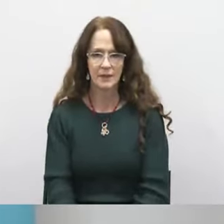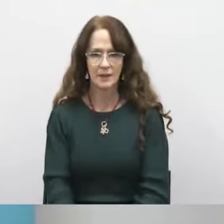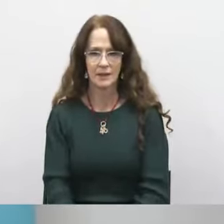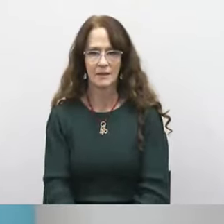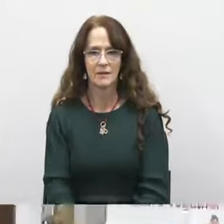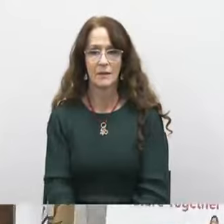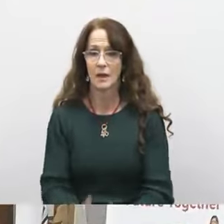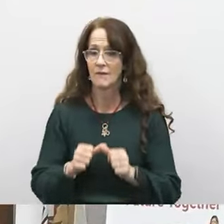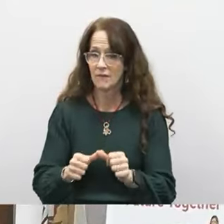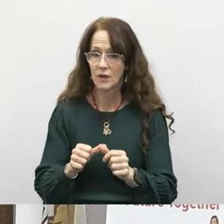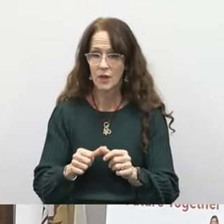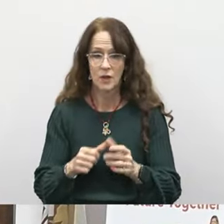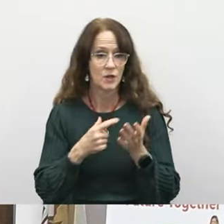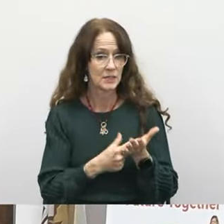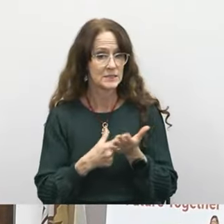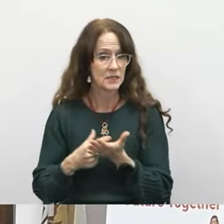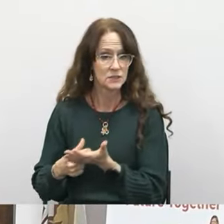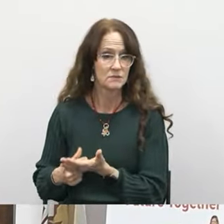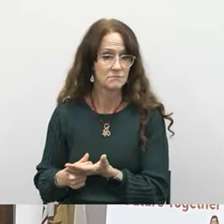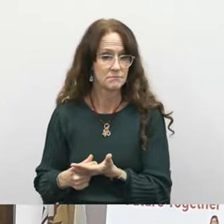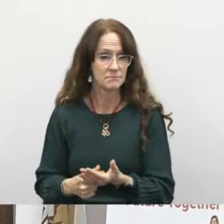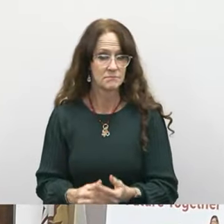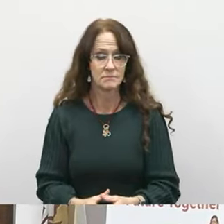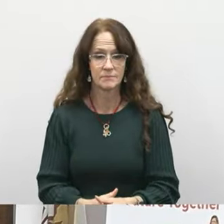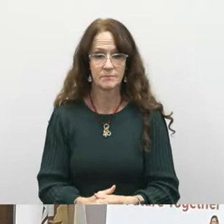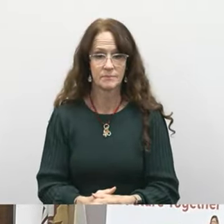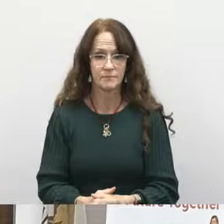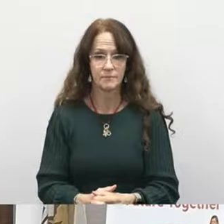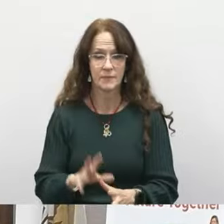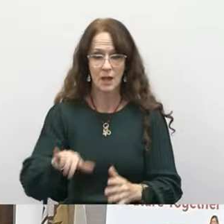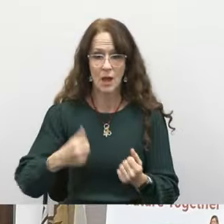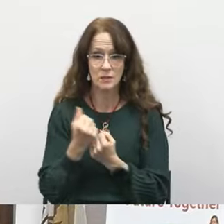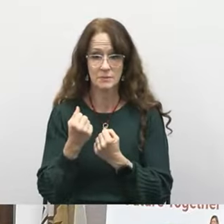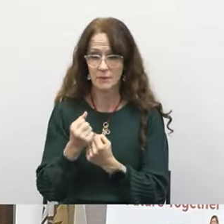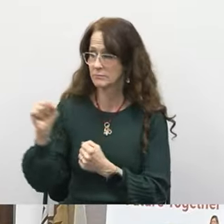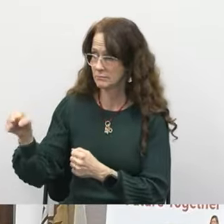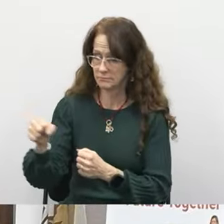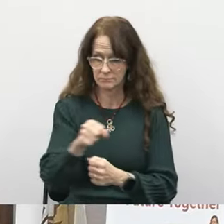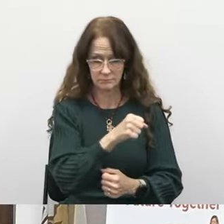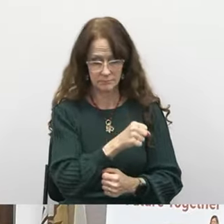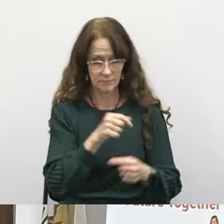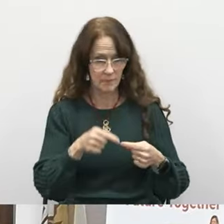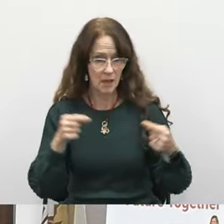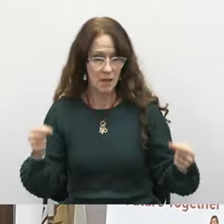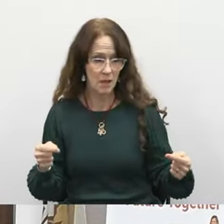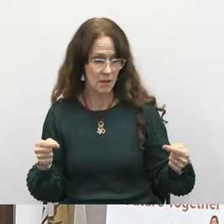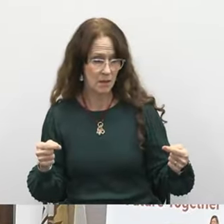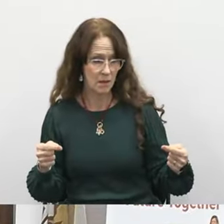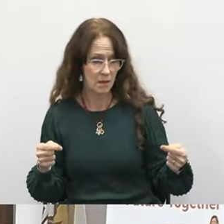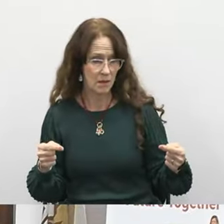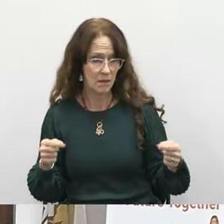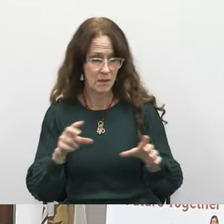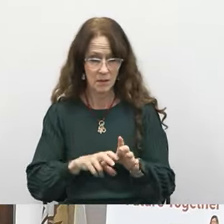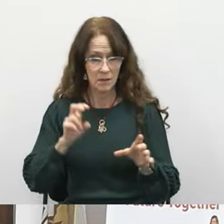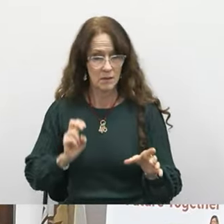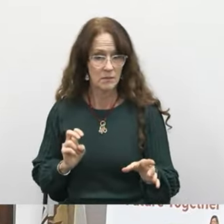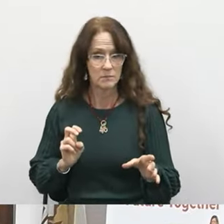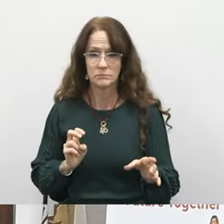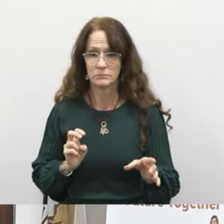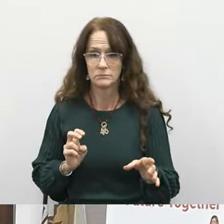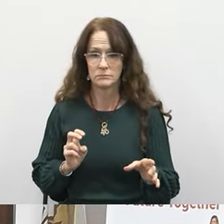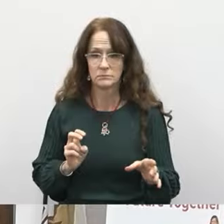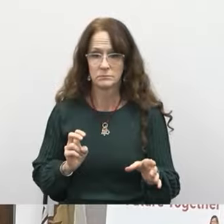Any further discussion? All in favor? Aye. Aye. Any opposed? Any